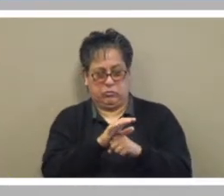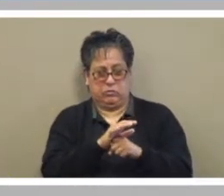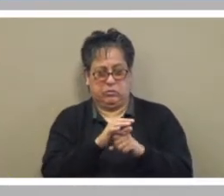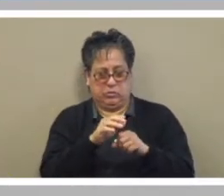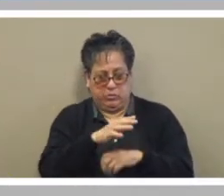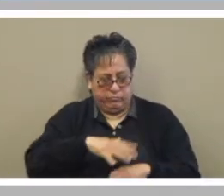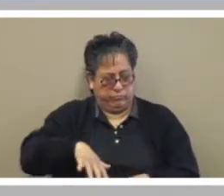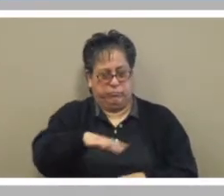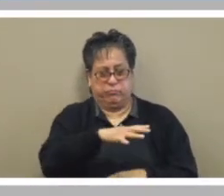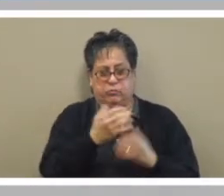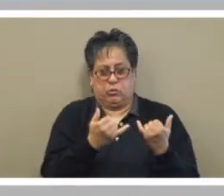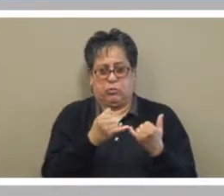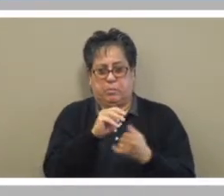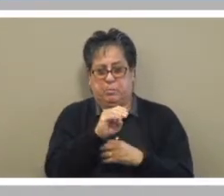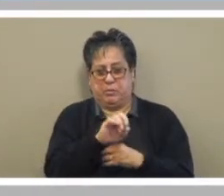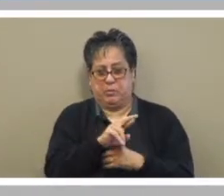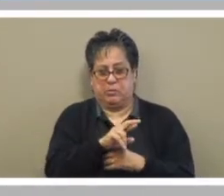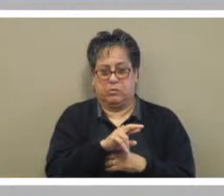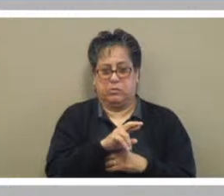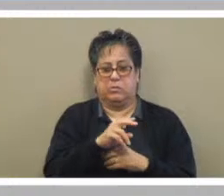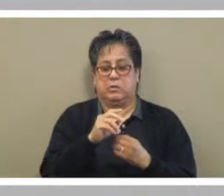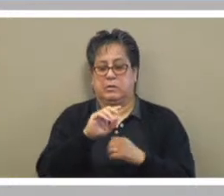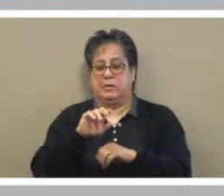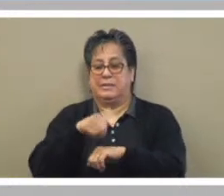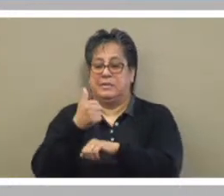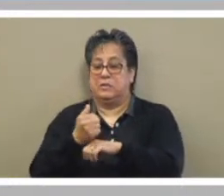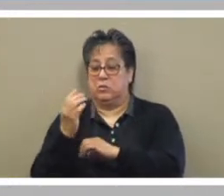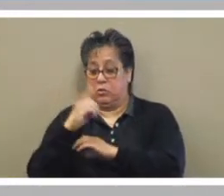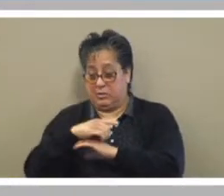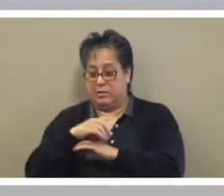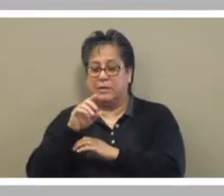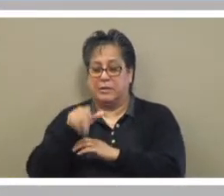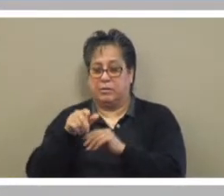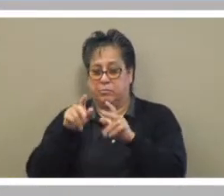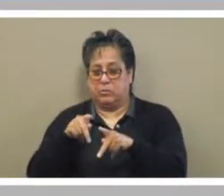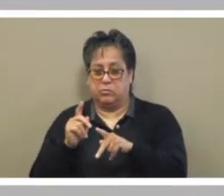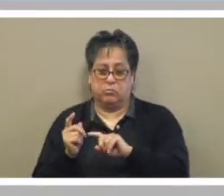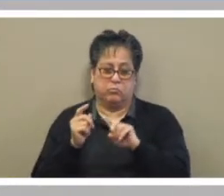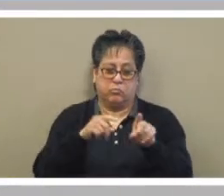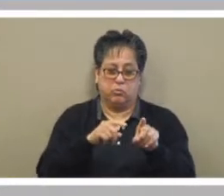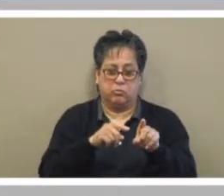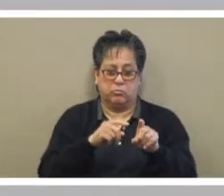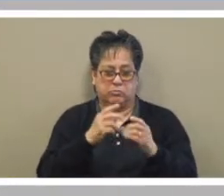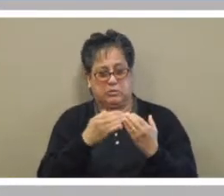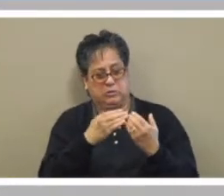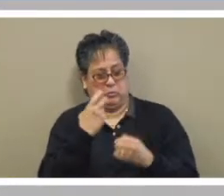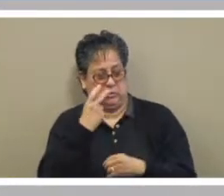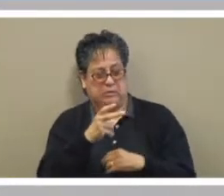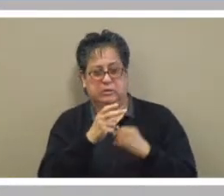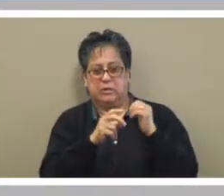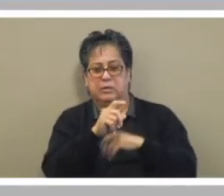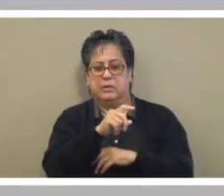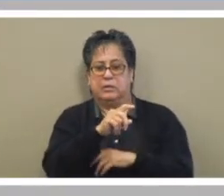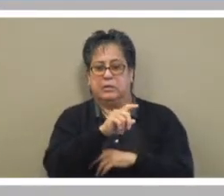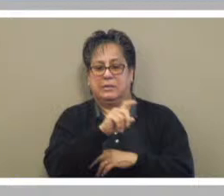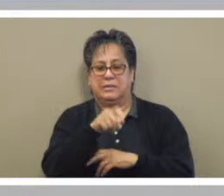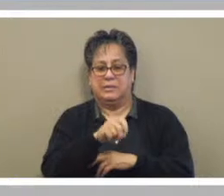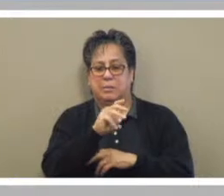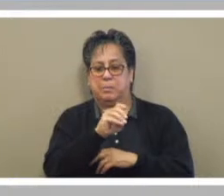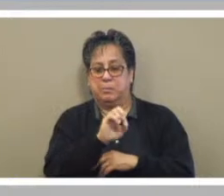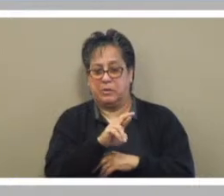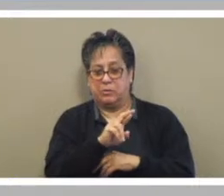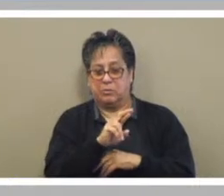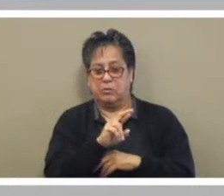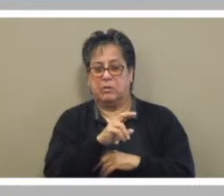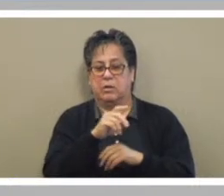clearance around your current meter. On installation day, our meter installers will be easy to spot with their Texas Meter and Device and